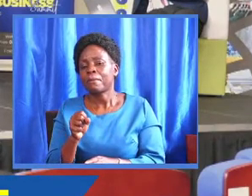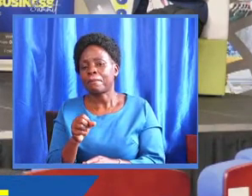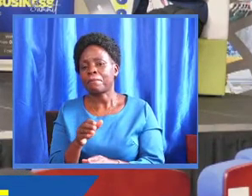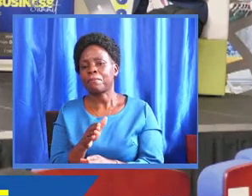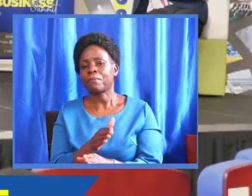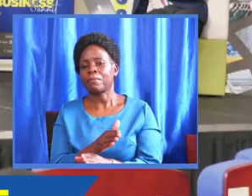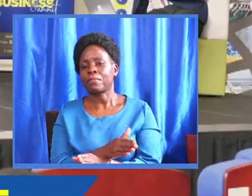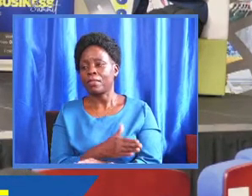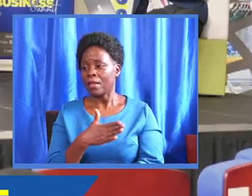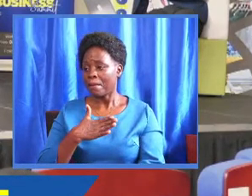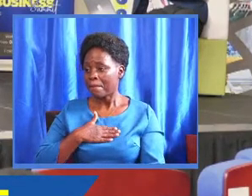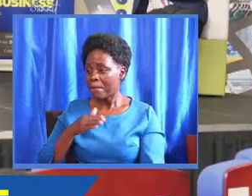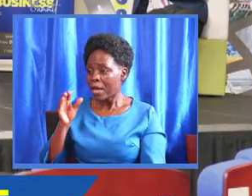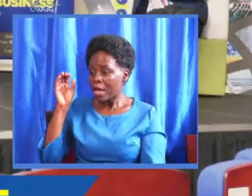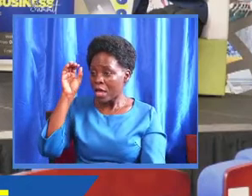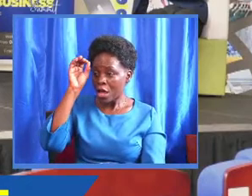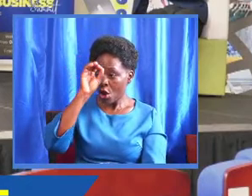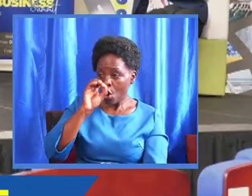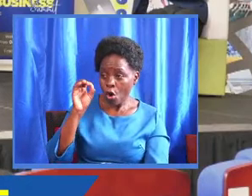in my opinion,